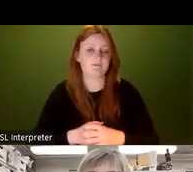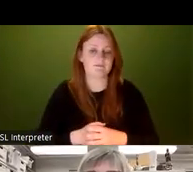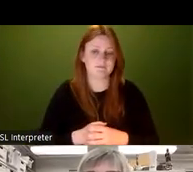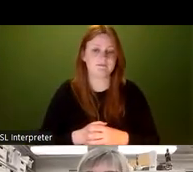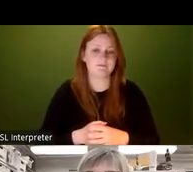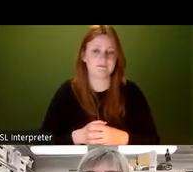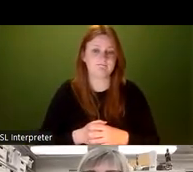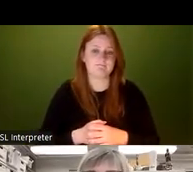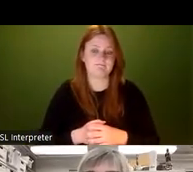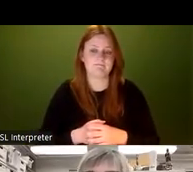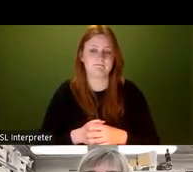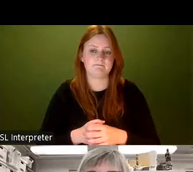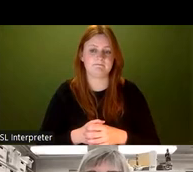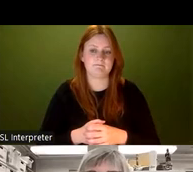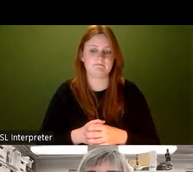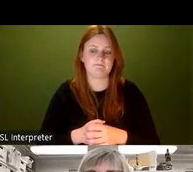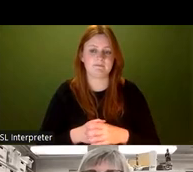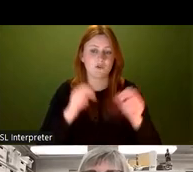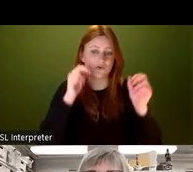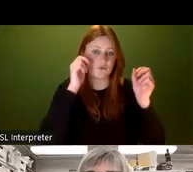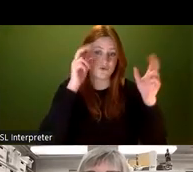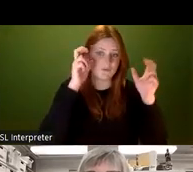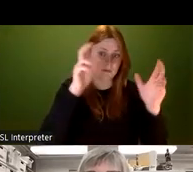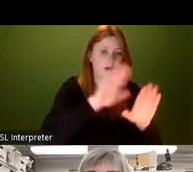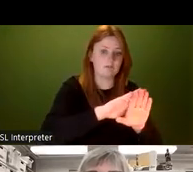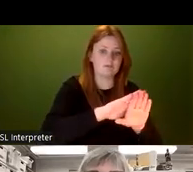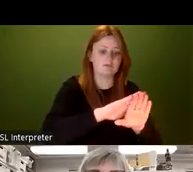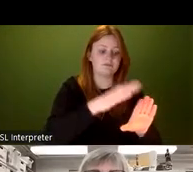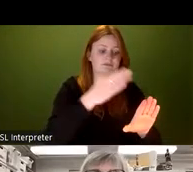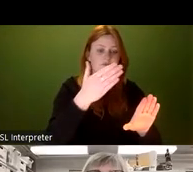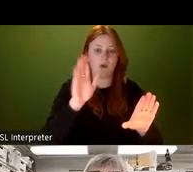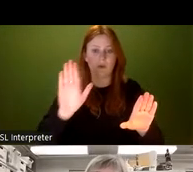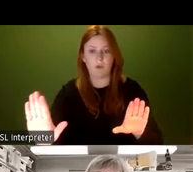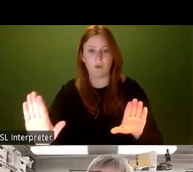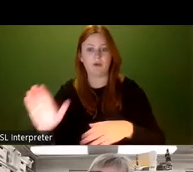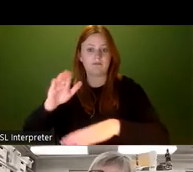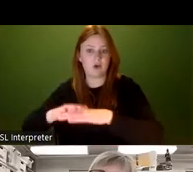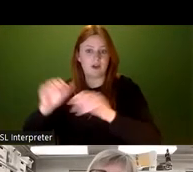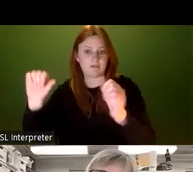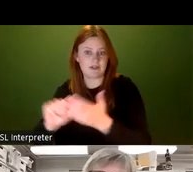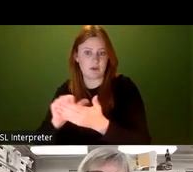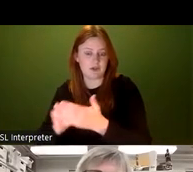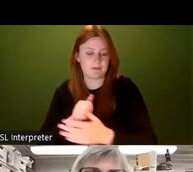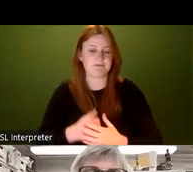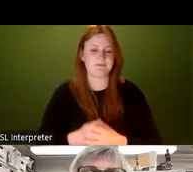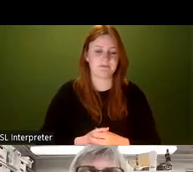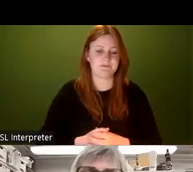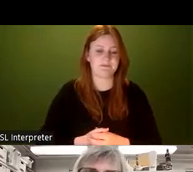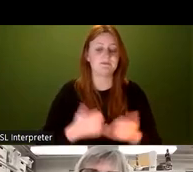a transfer print of those onto the clay surface. So I'm going to talk